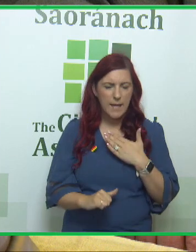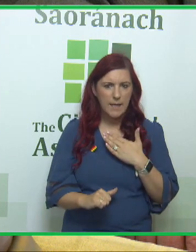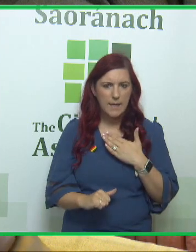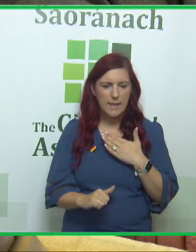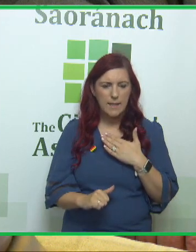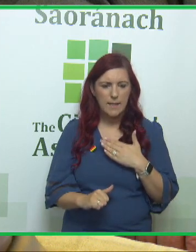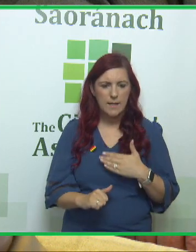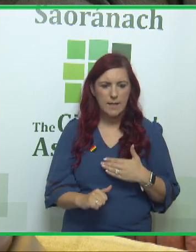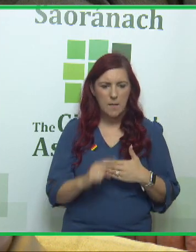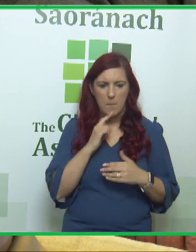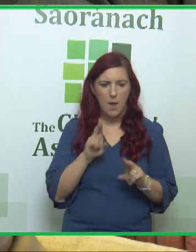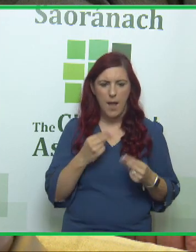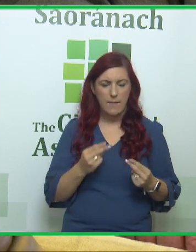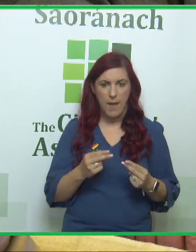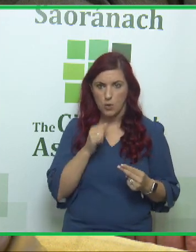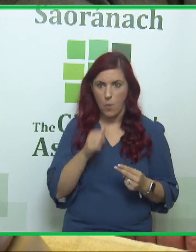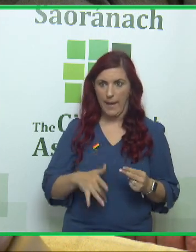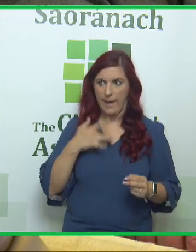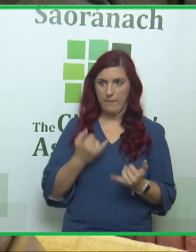that, I go off tilt.